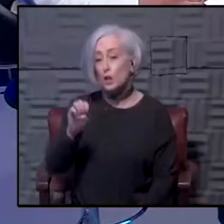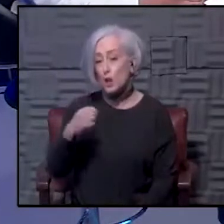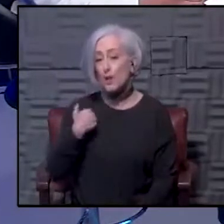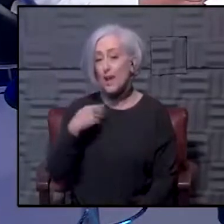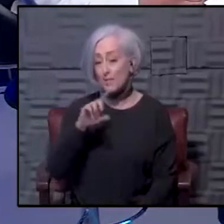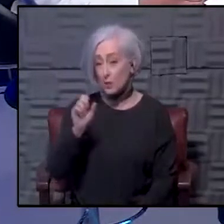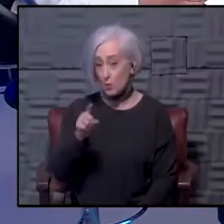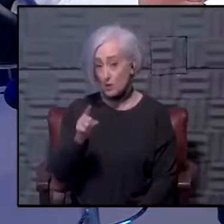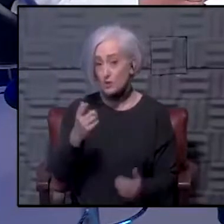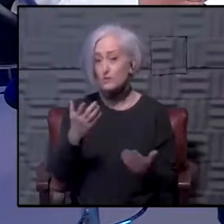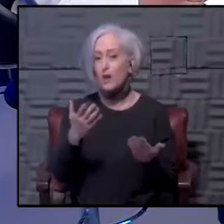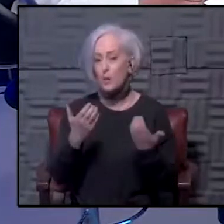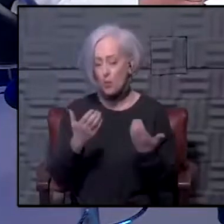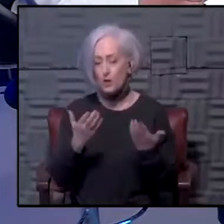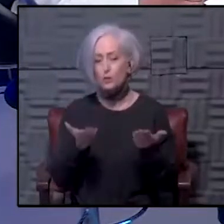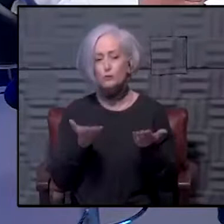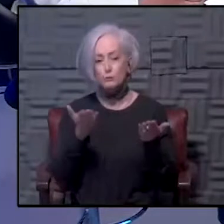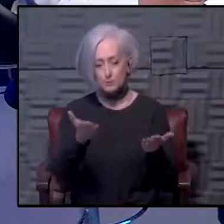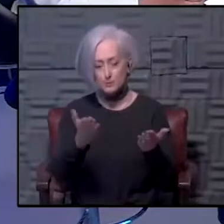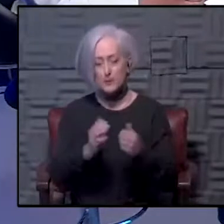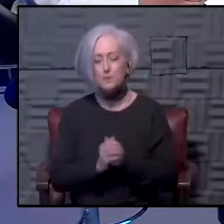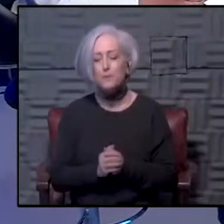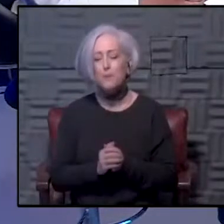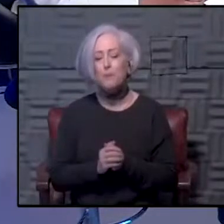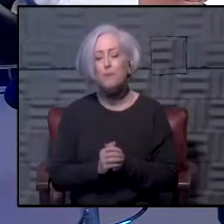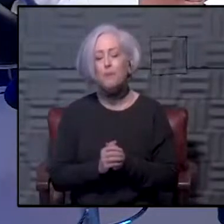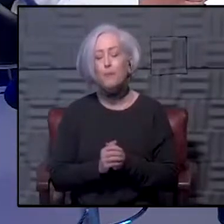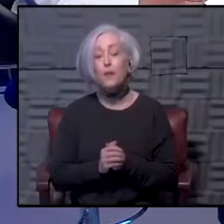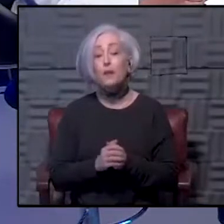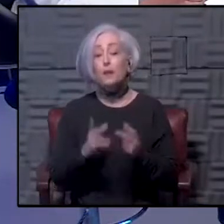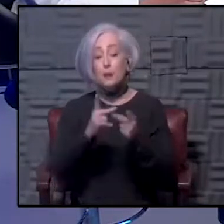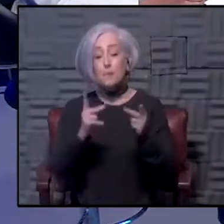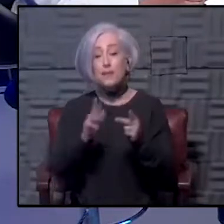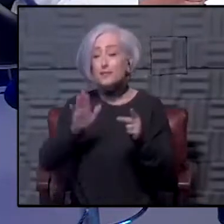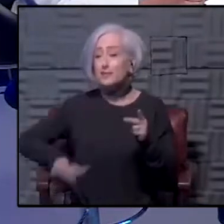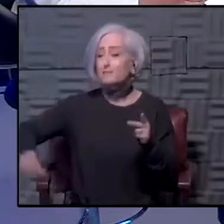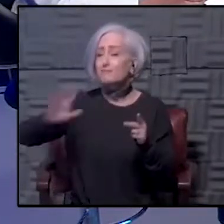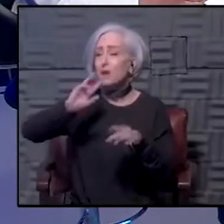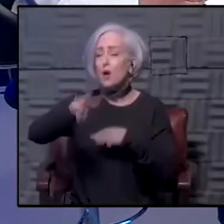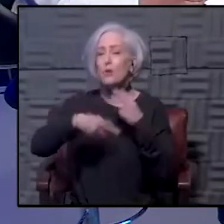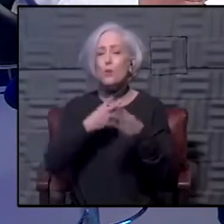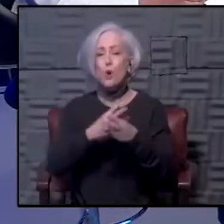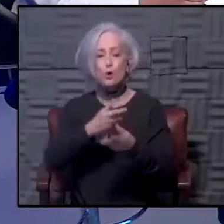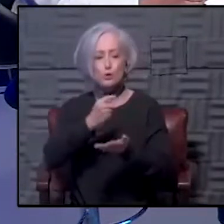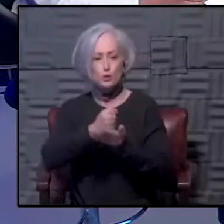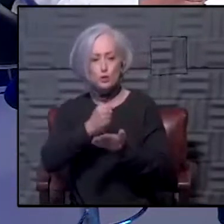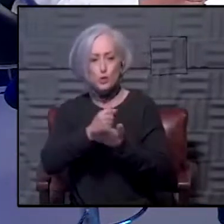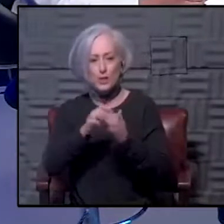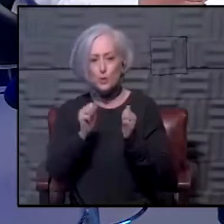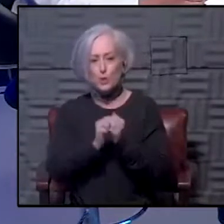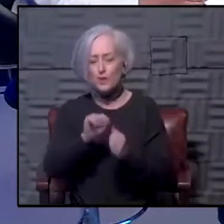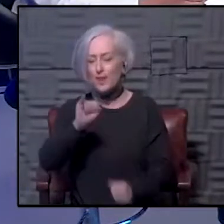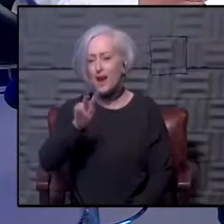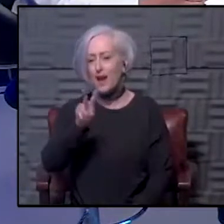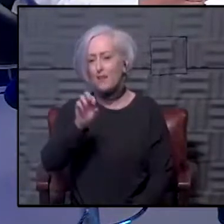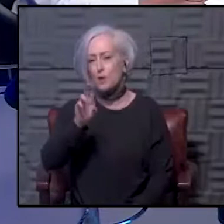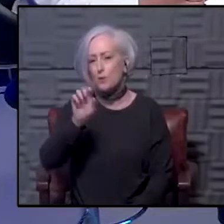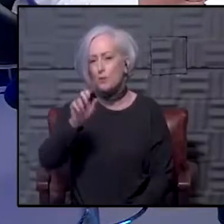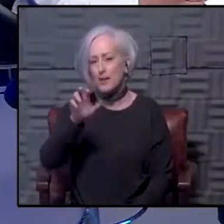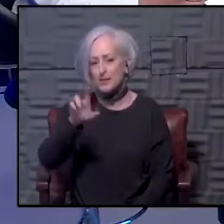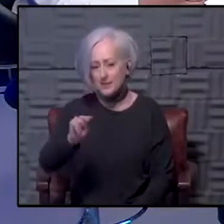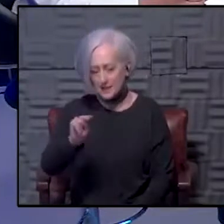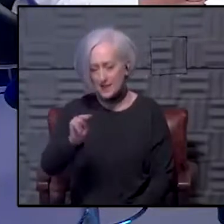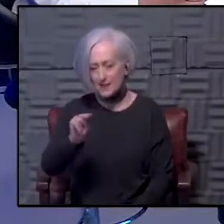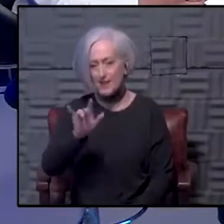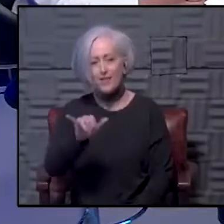ask. She writes, there are places in the world treating COVID-19 patients with ivermectin as a standard of